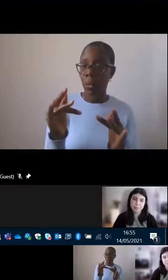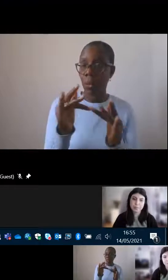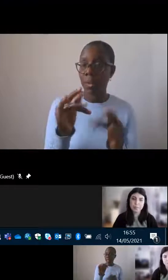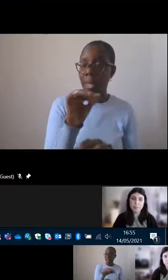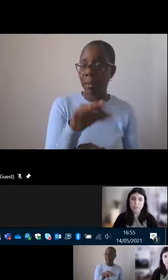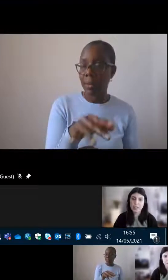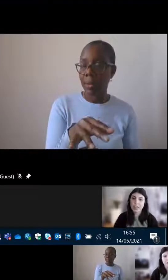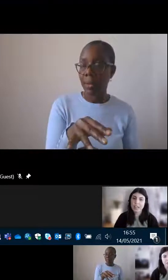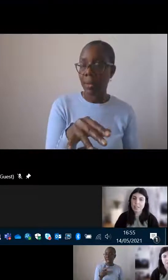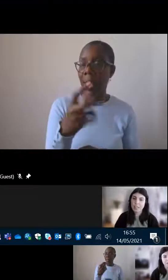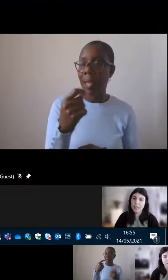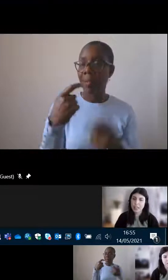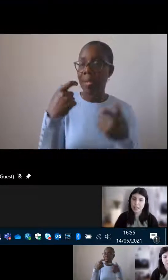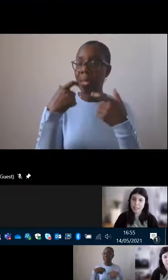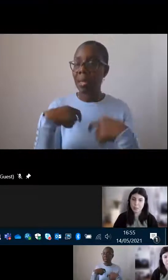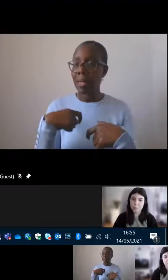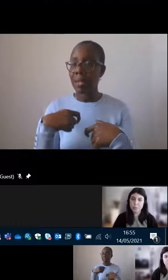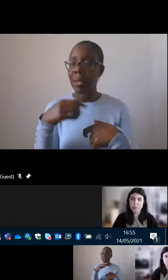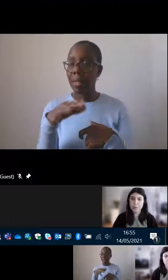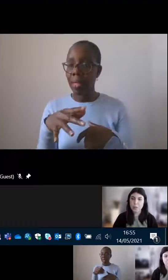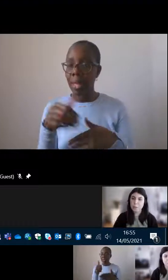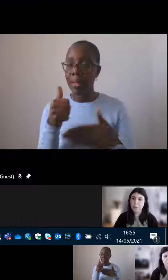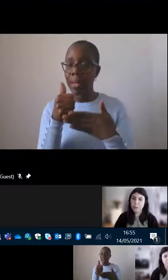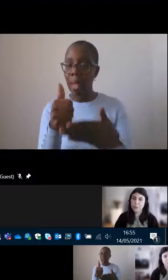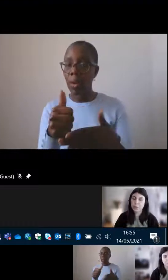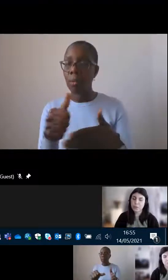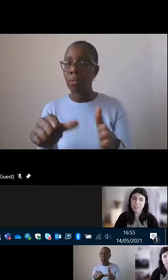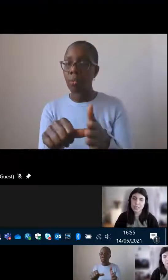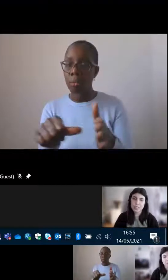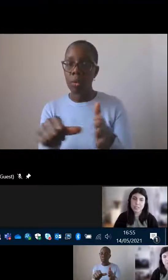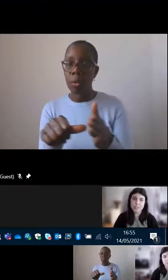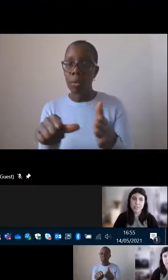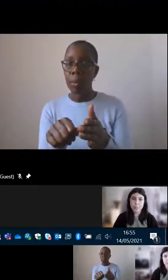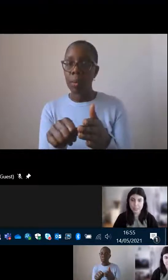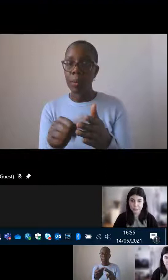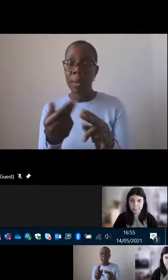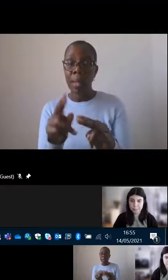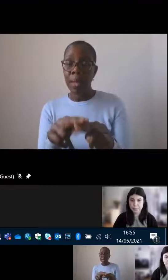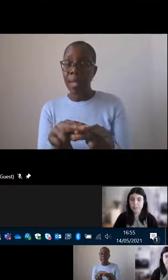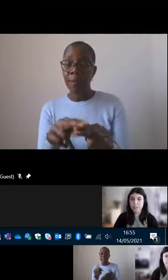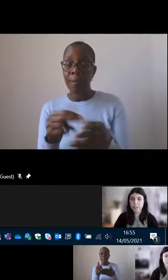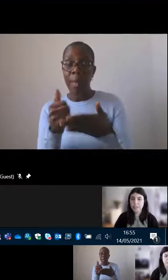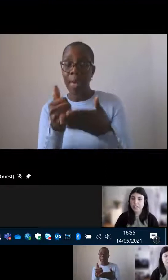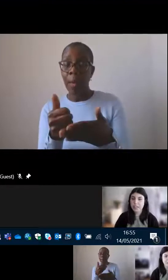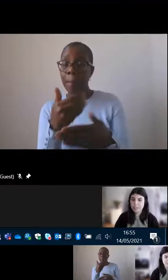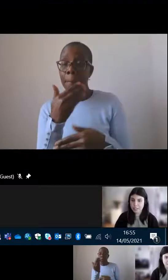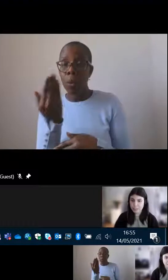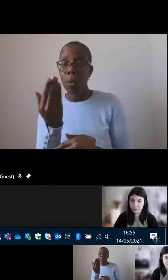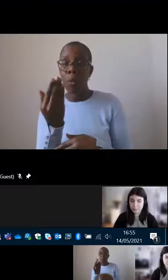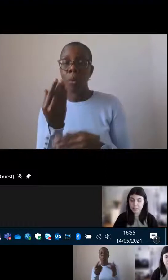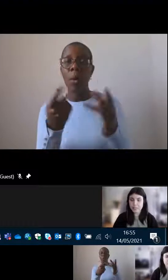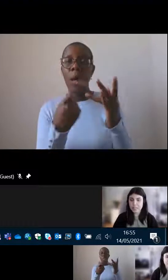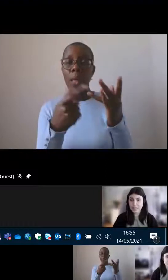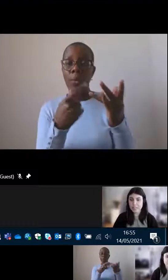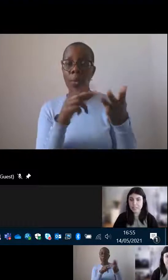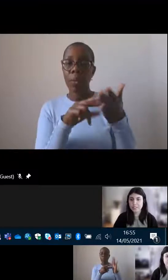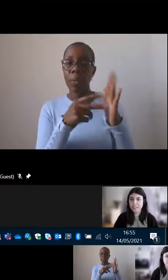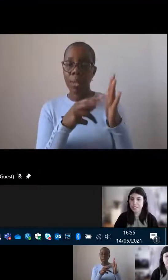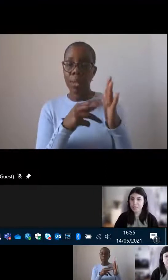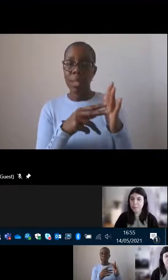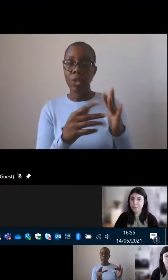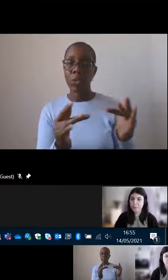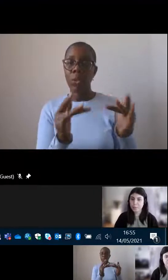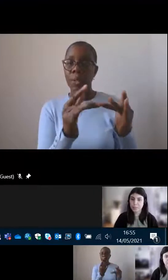problem. And if they can't help, they'll work with other agencies who can. And their telephone number